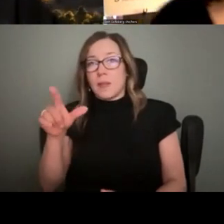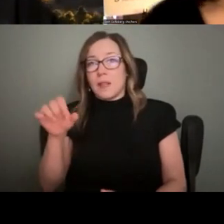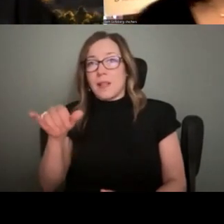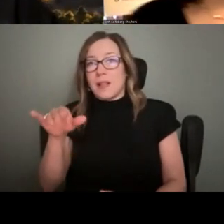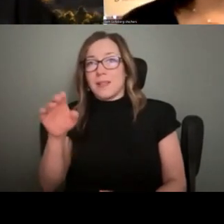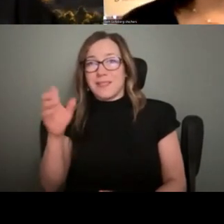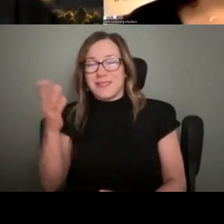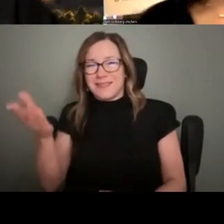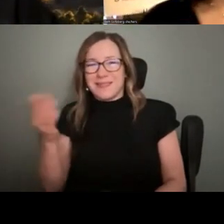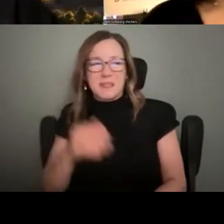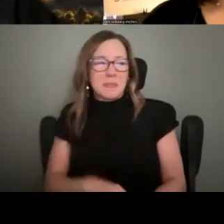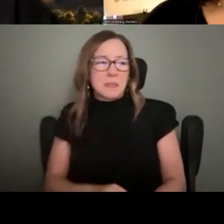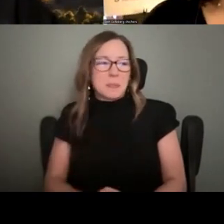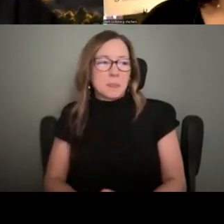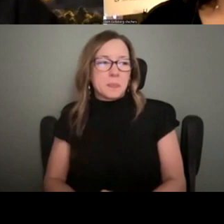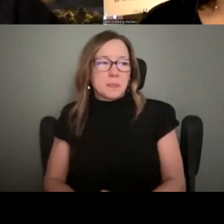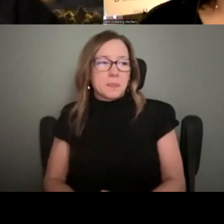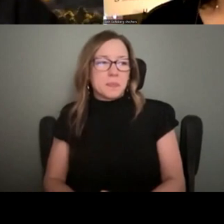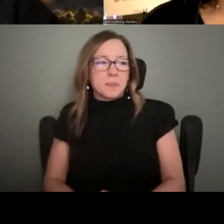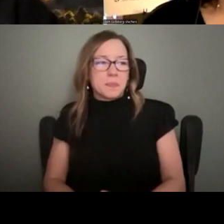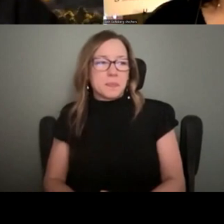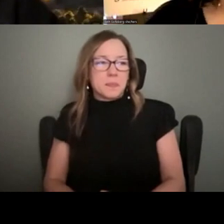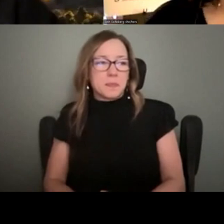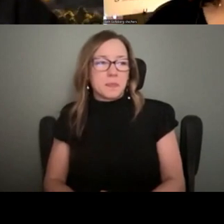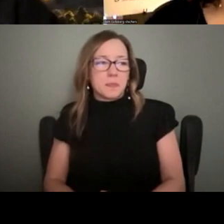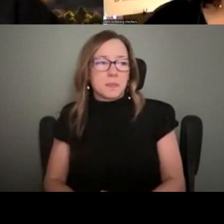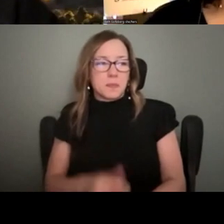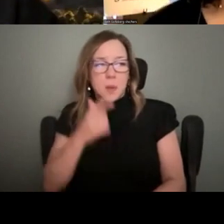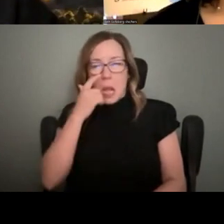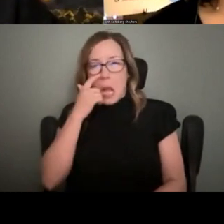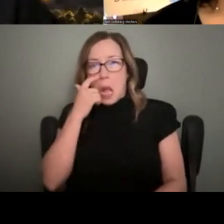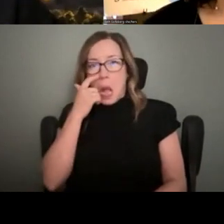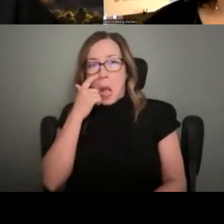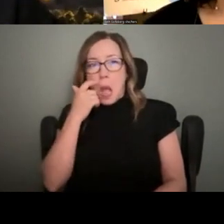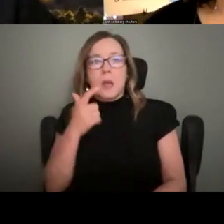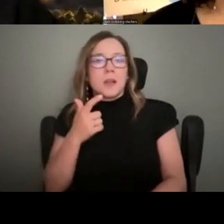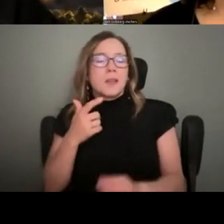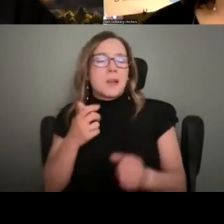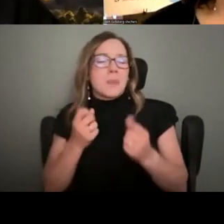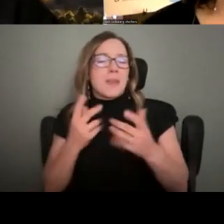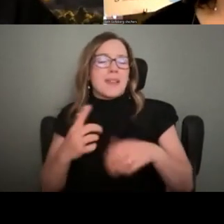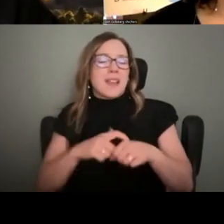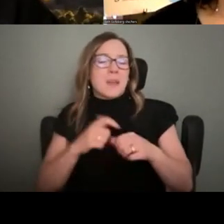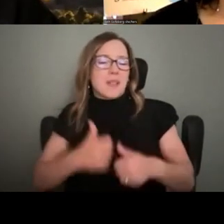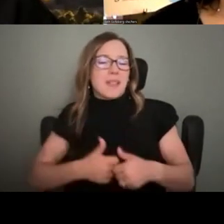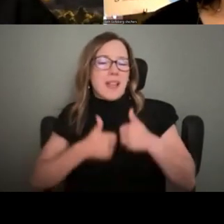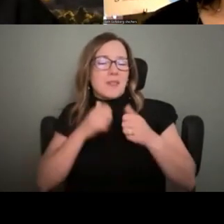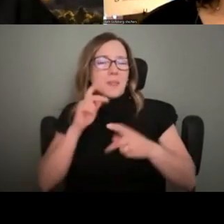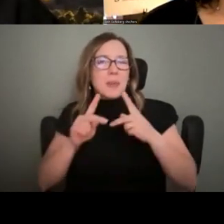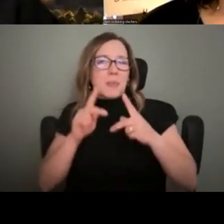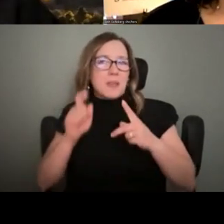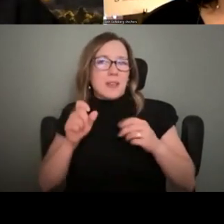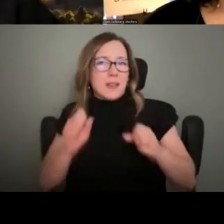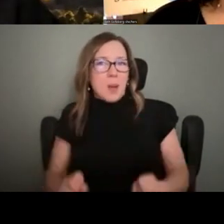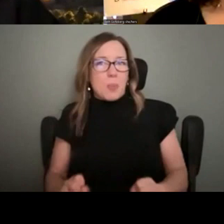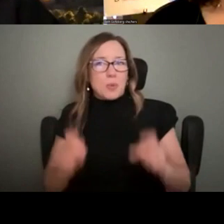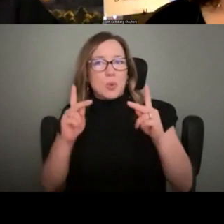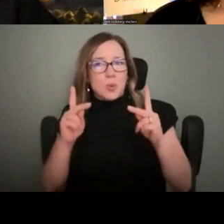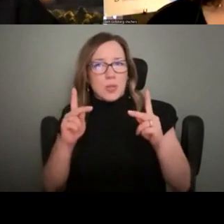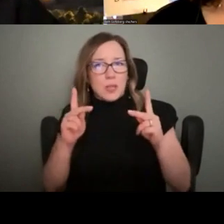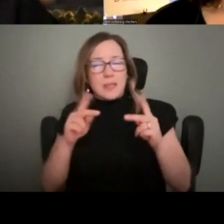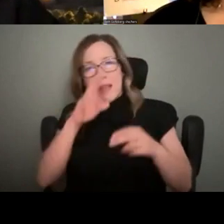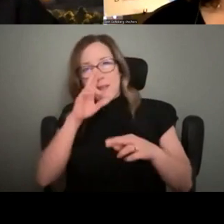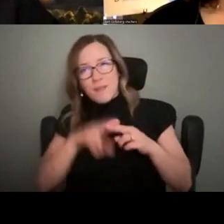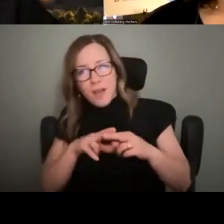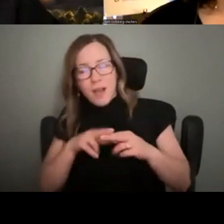I'll just say joy is a necessity in life. People have to have opportunities to have fun and